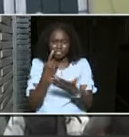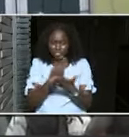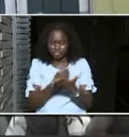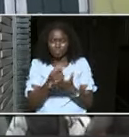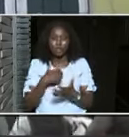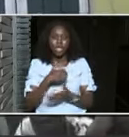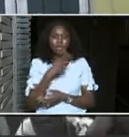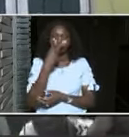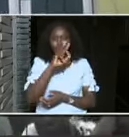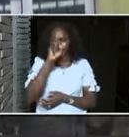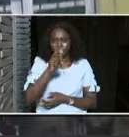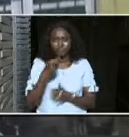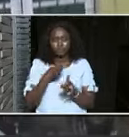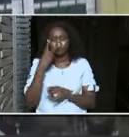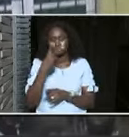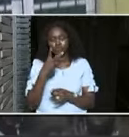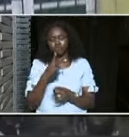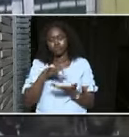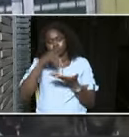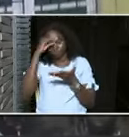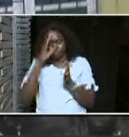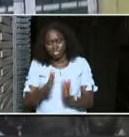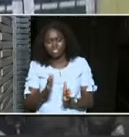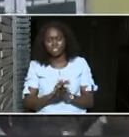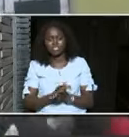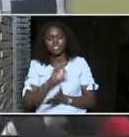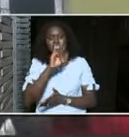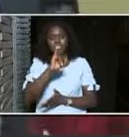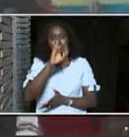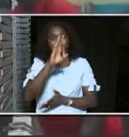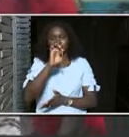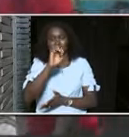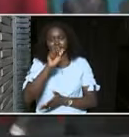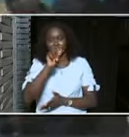students, Ifeanyi and Yasu. Ifeanyi.